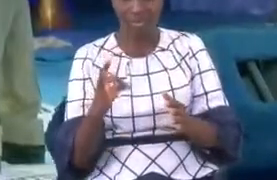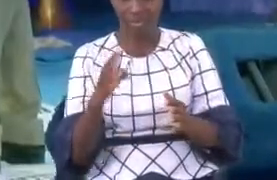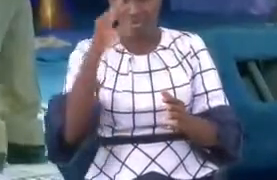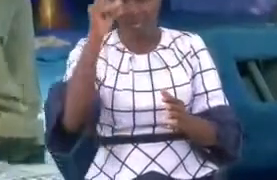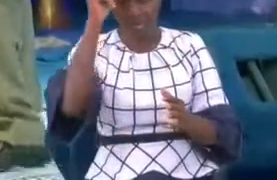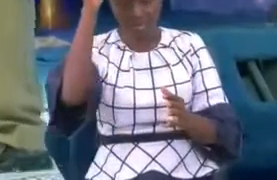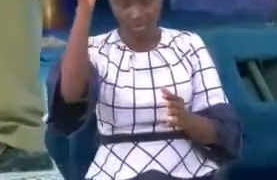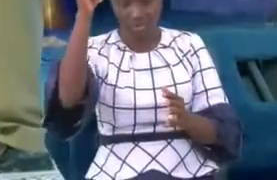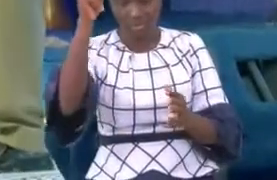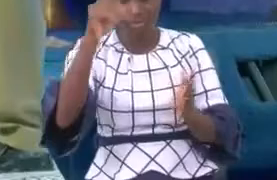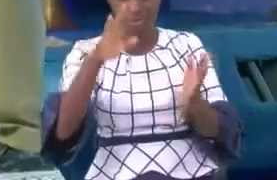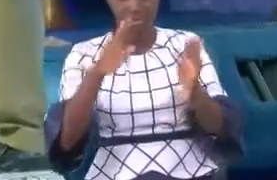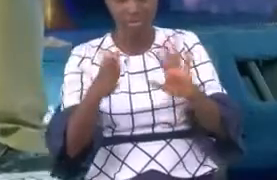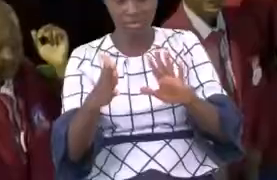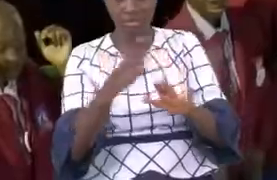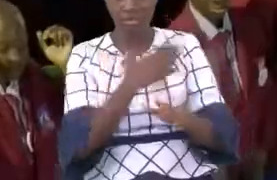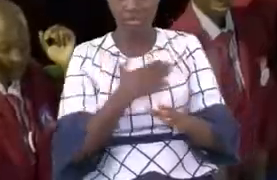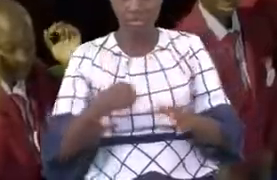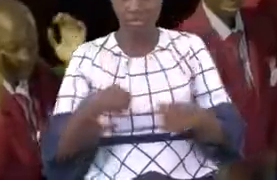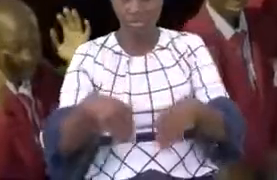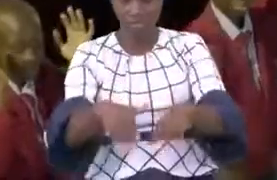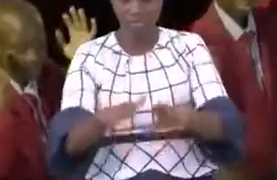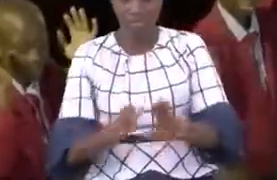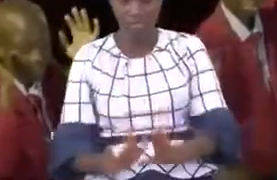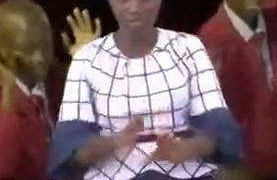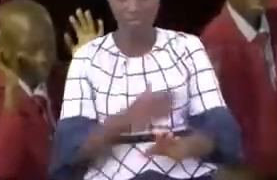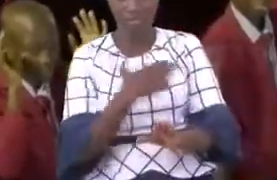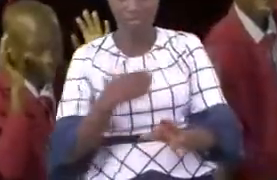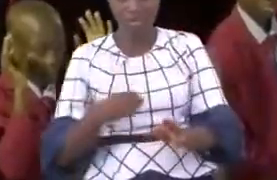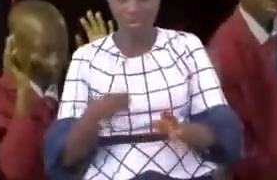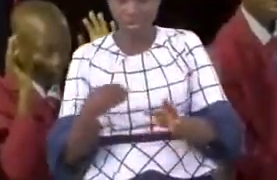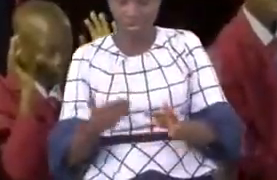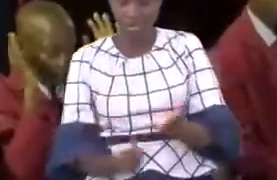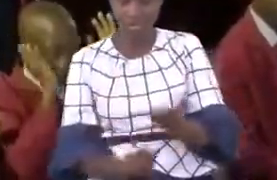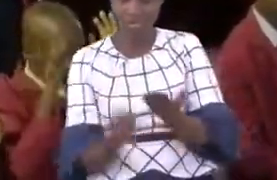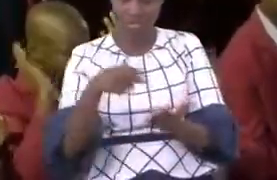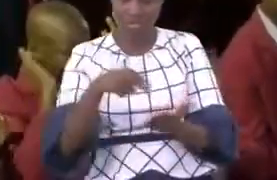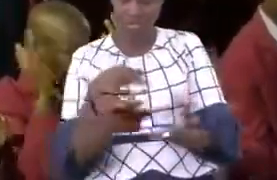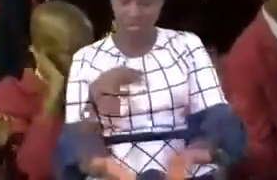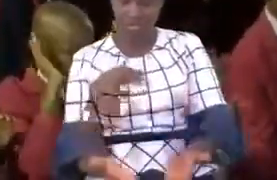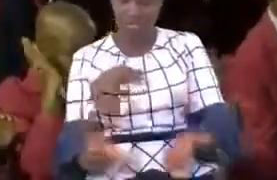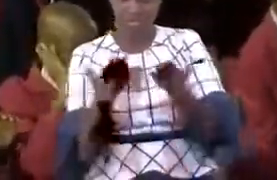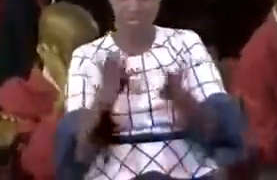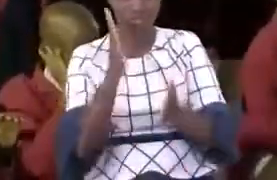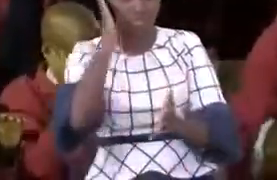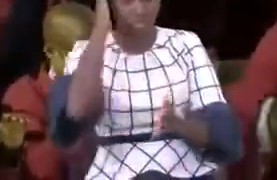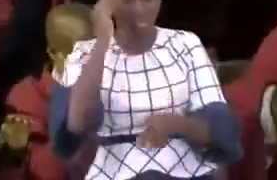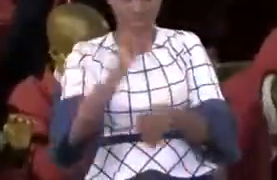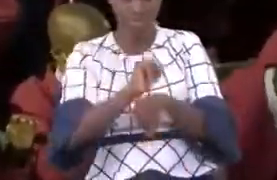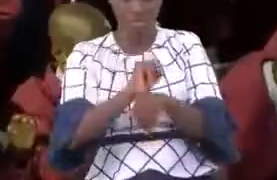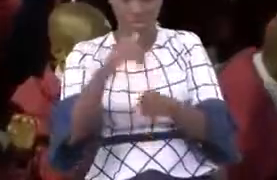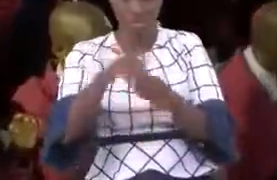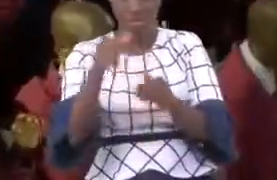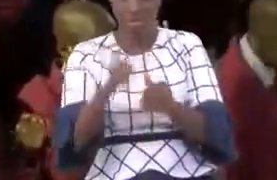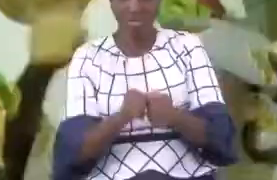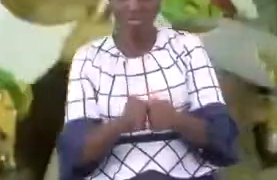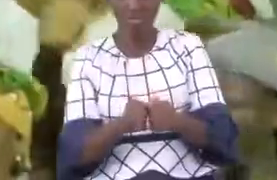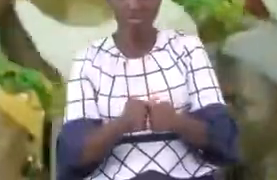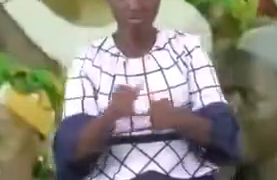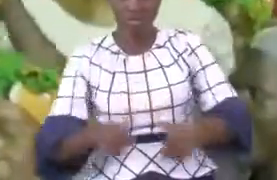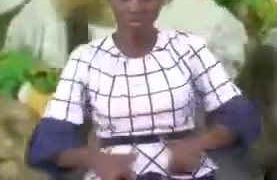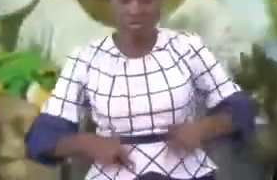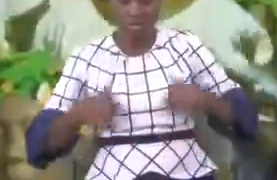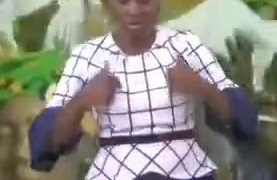resurrection will walk in every life. Save souls tonight. Deliver the oppressed